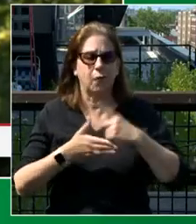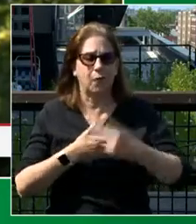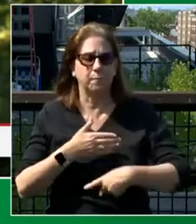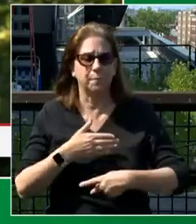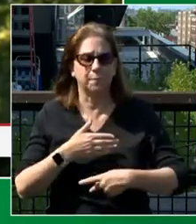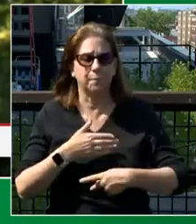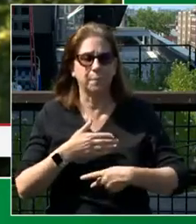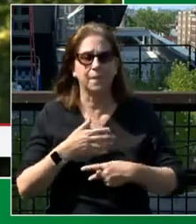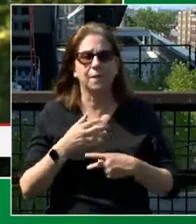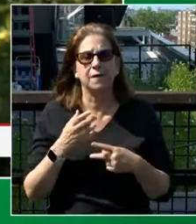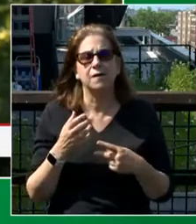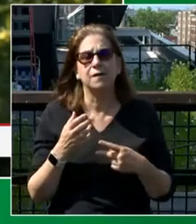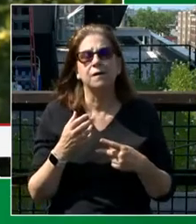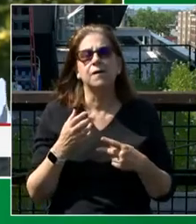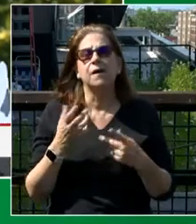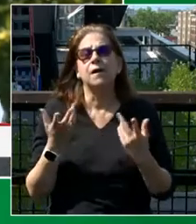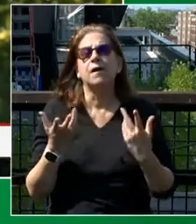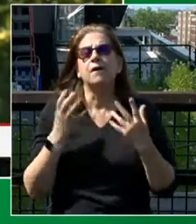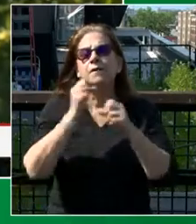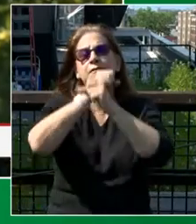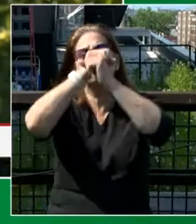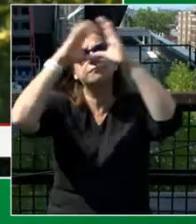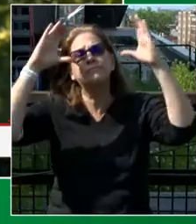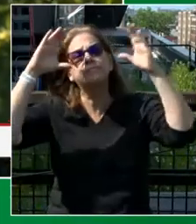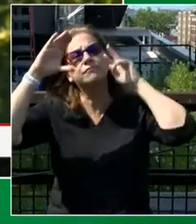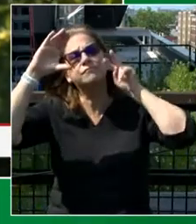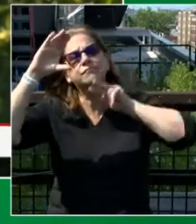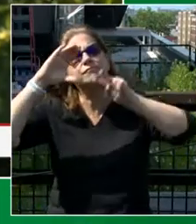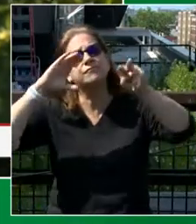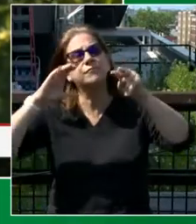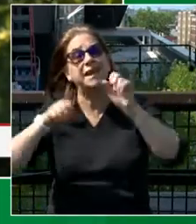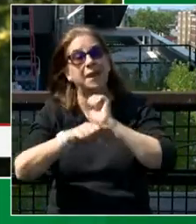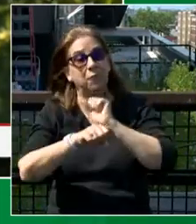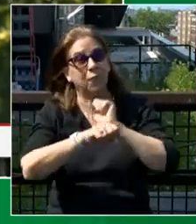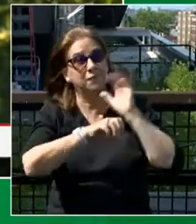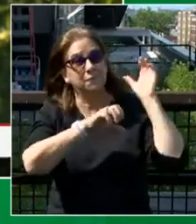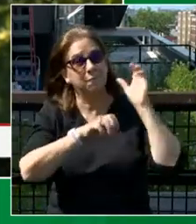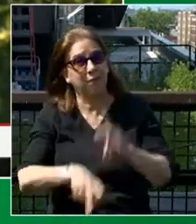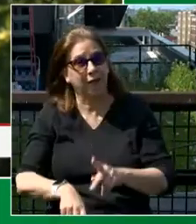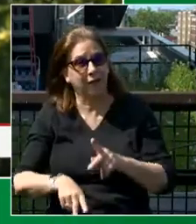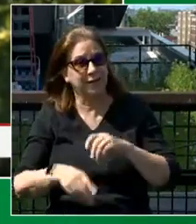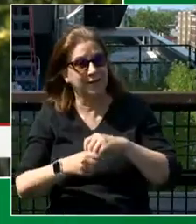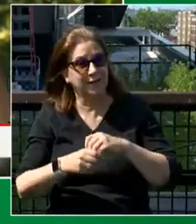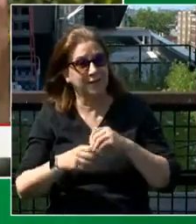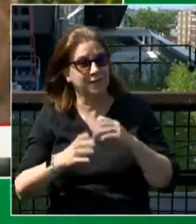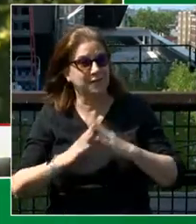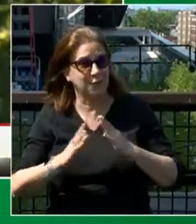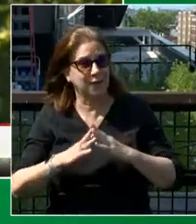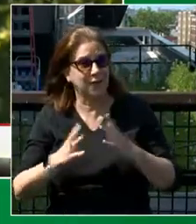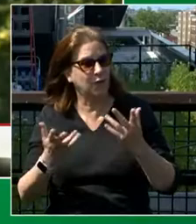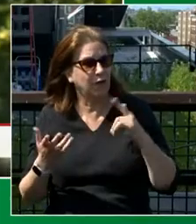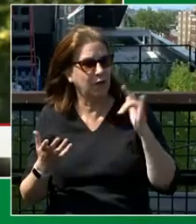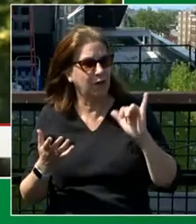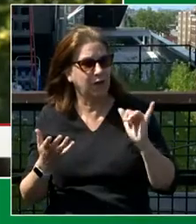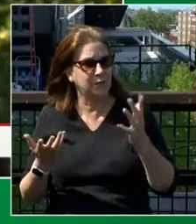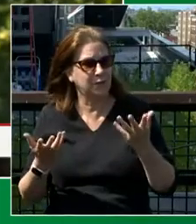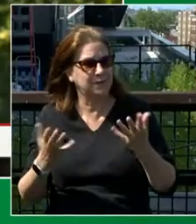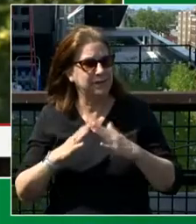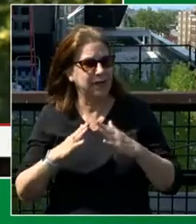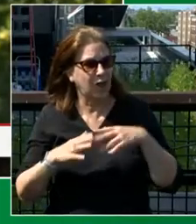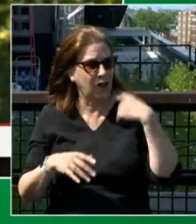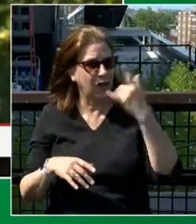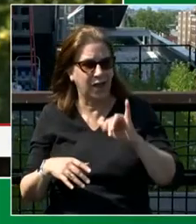what does that look like? And so what we've been talking about now is, if you haven't seen it, we have launched, we're going into